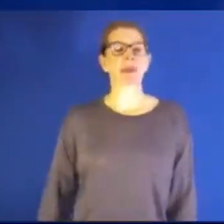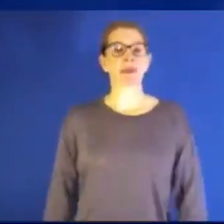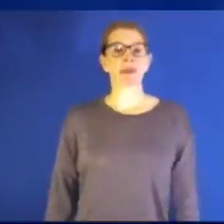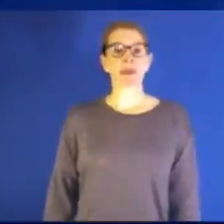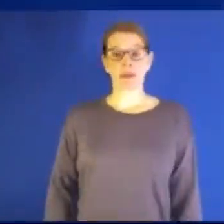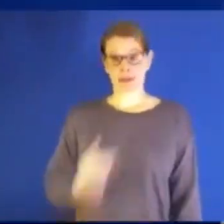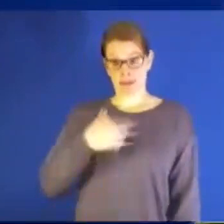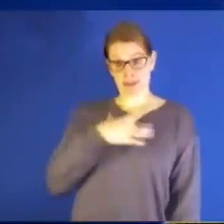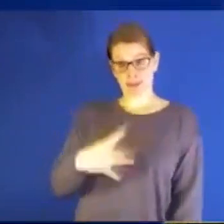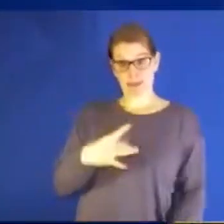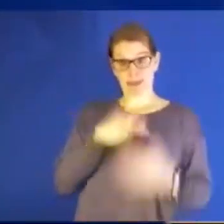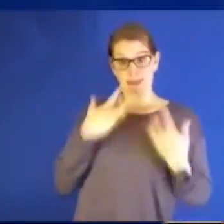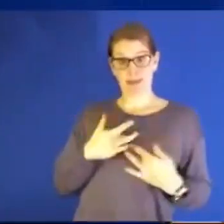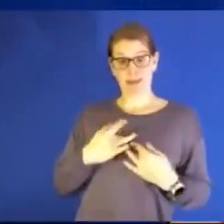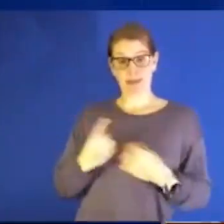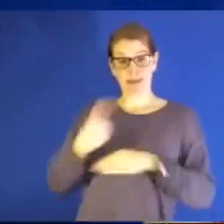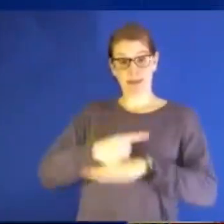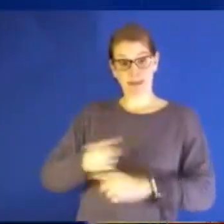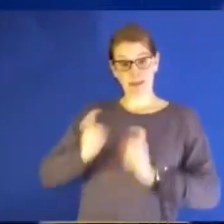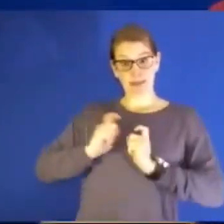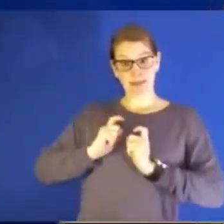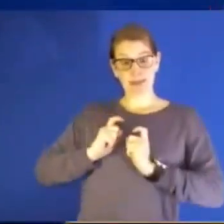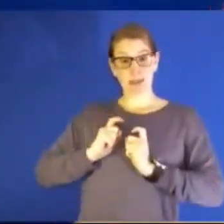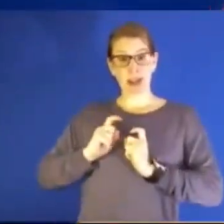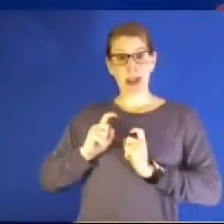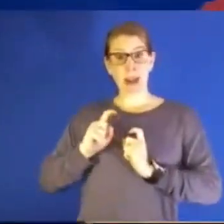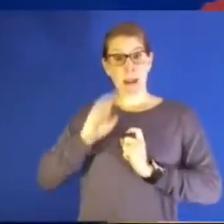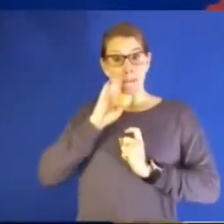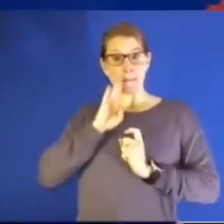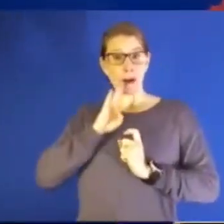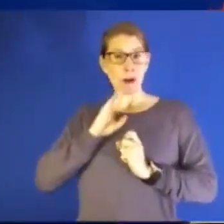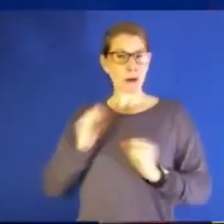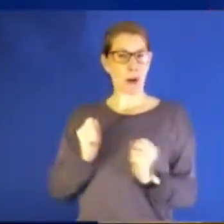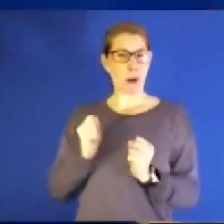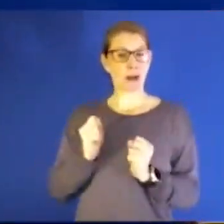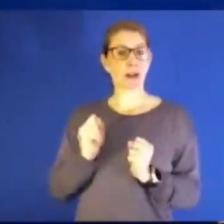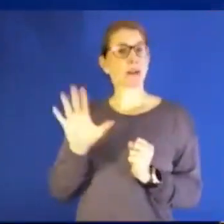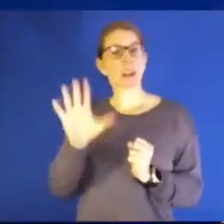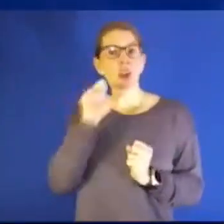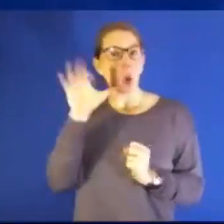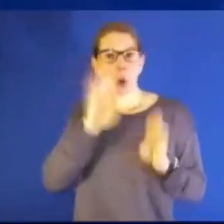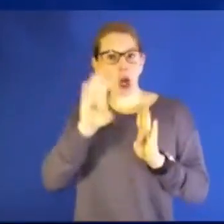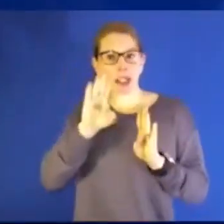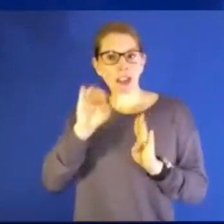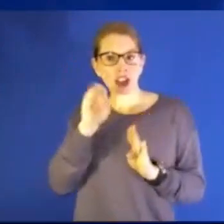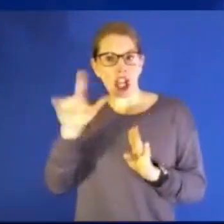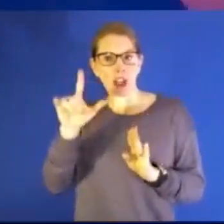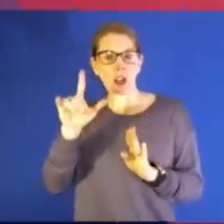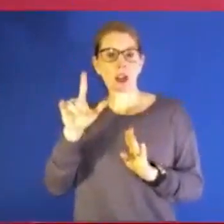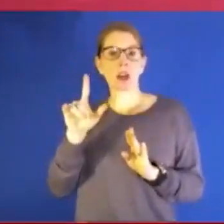on Valentine's Day is ice cold beer. Don't worry, Joe. It's root beer.